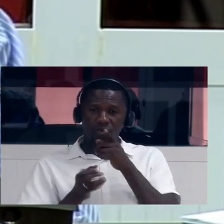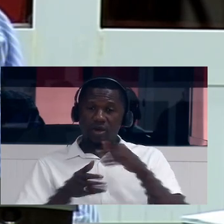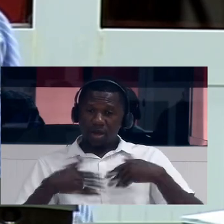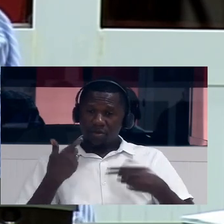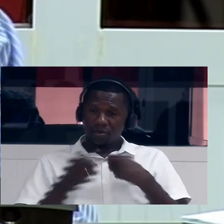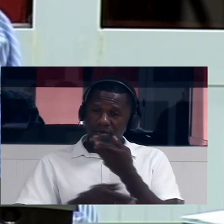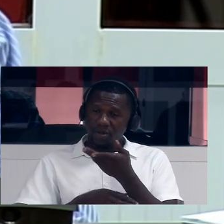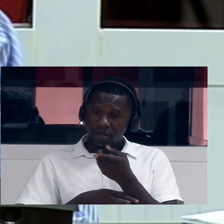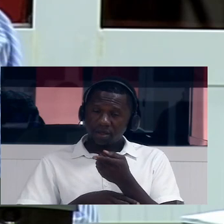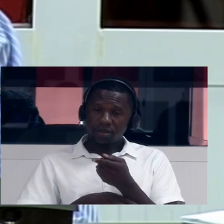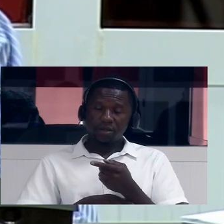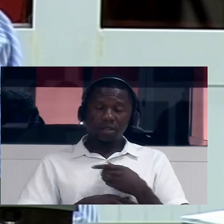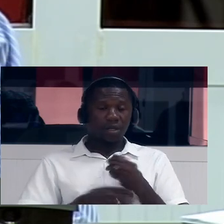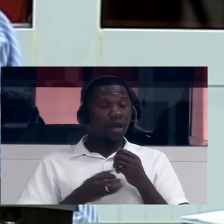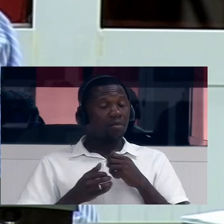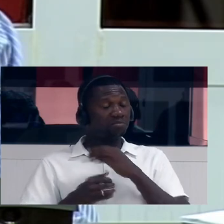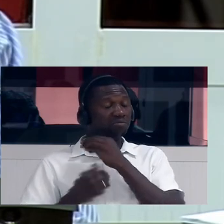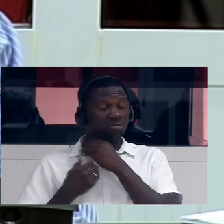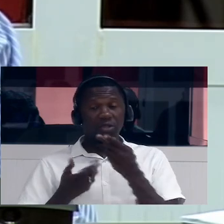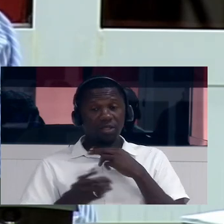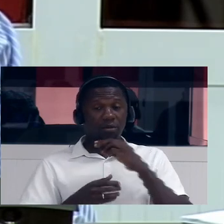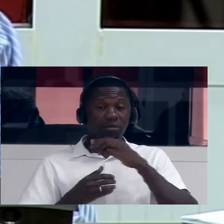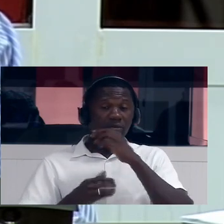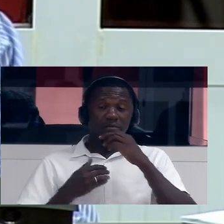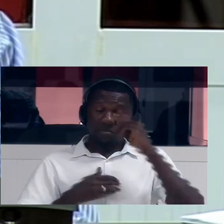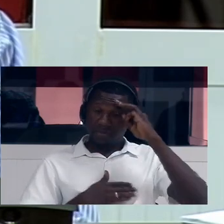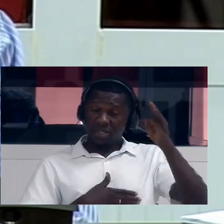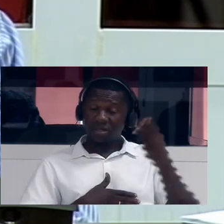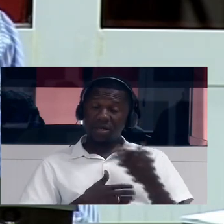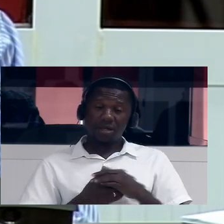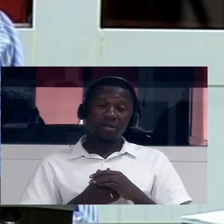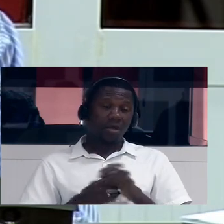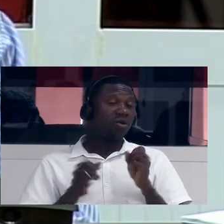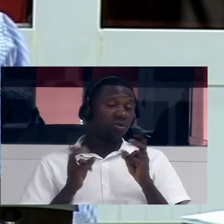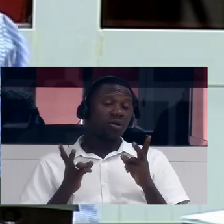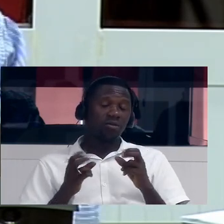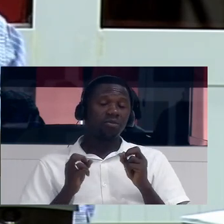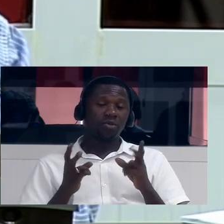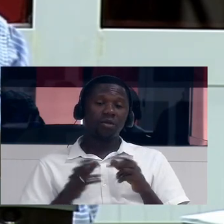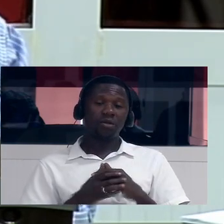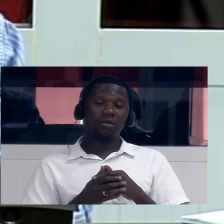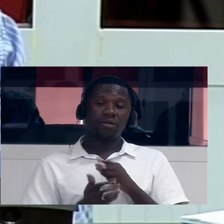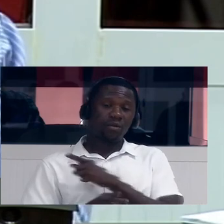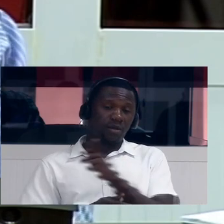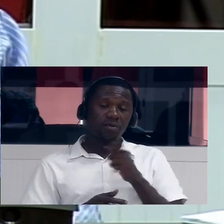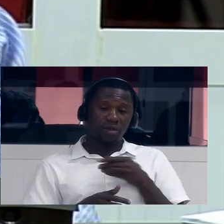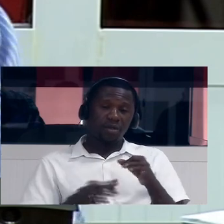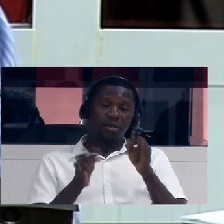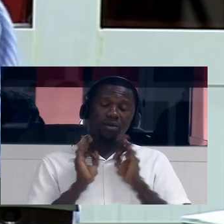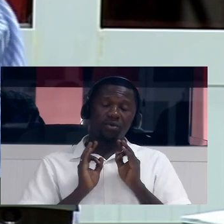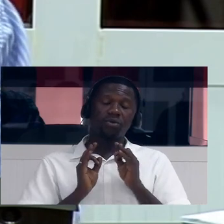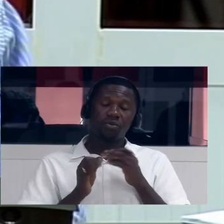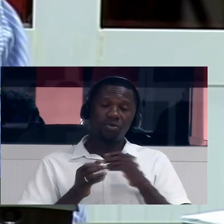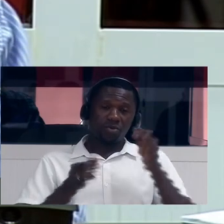said, boss, he's the minister. So I said, okay, that's all right. They were taken to court, and the case took some